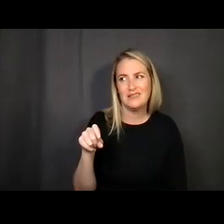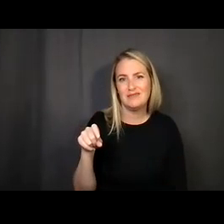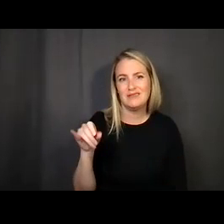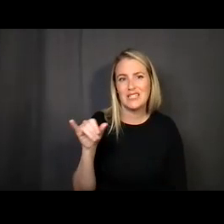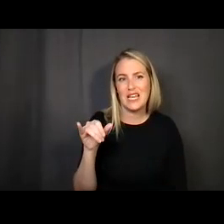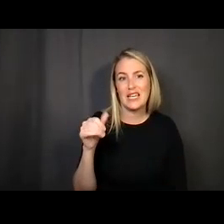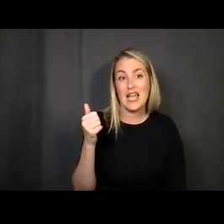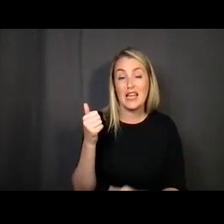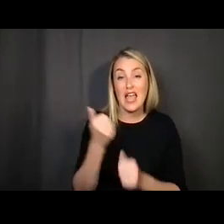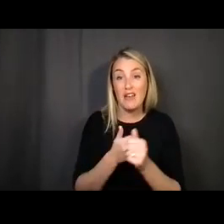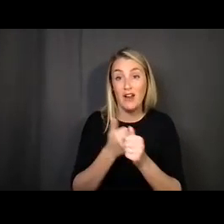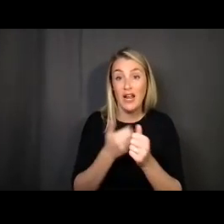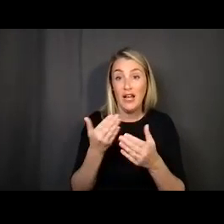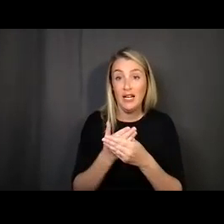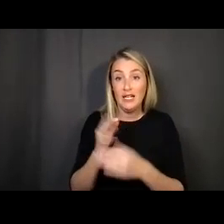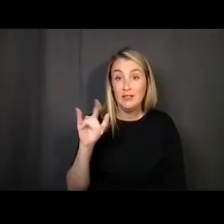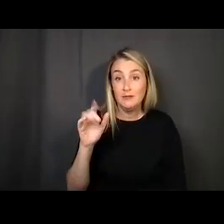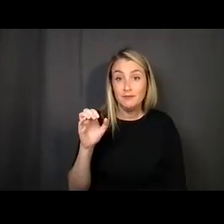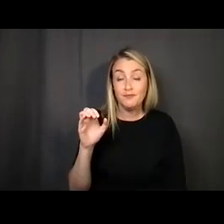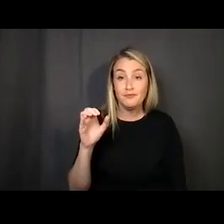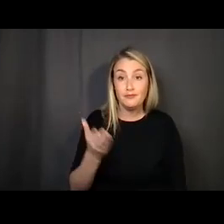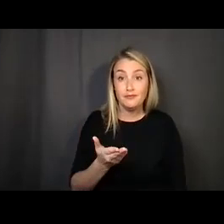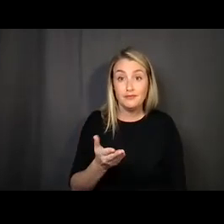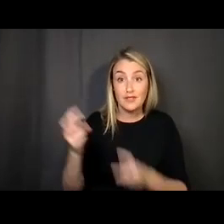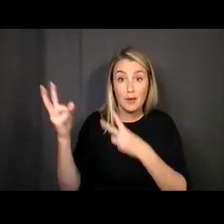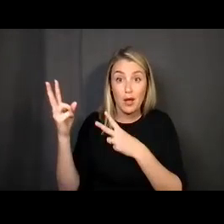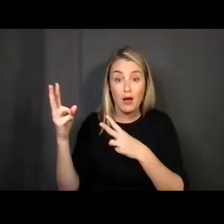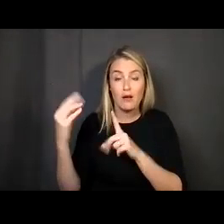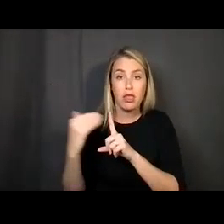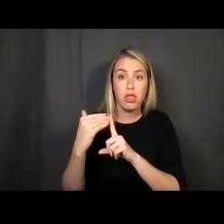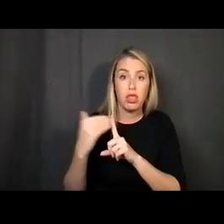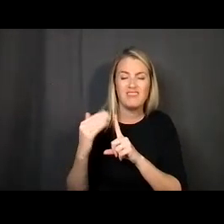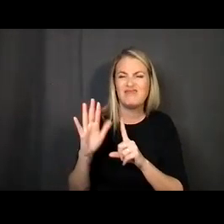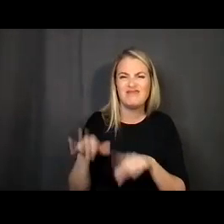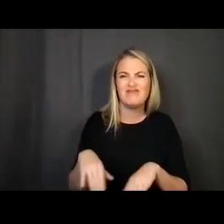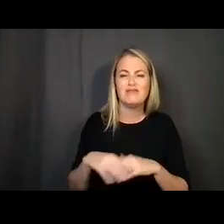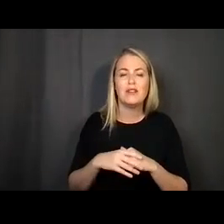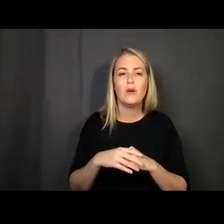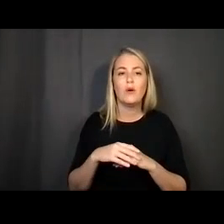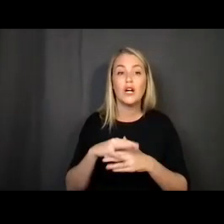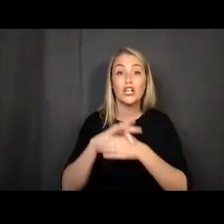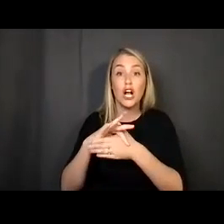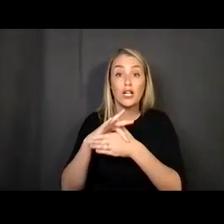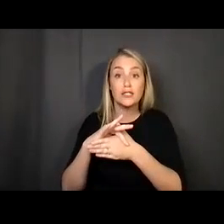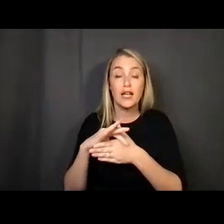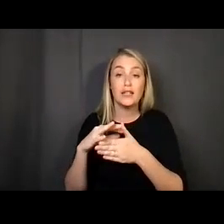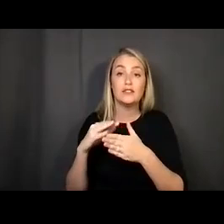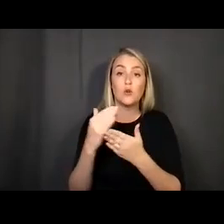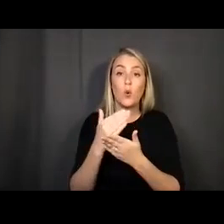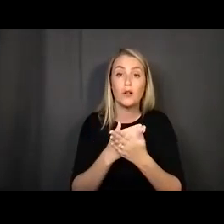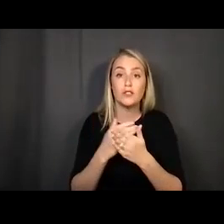every comentarios de file los uploaded maestros, de alerted, so manera you que might si want to X algún that maestro out, les or envía any un course comentario, content ustedes changes, lo you can verán. probably X those